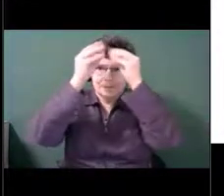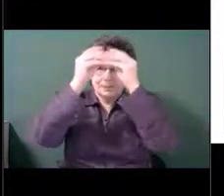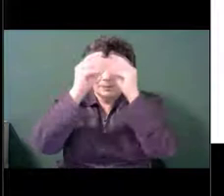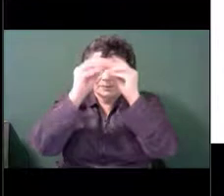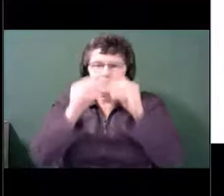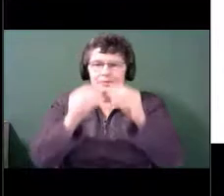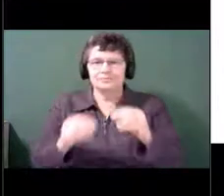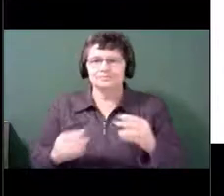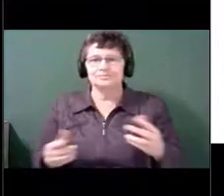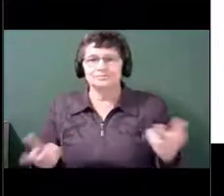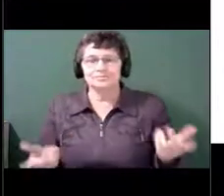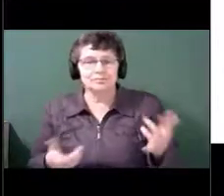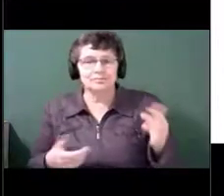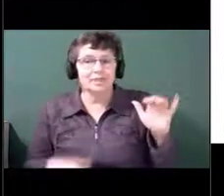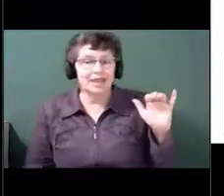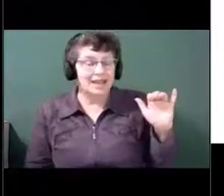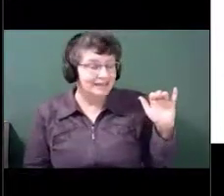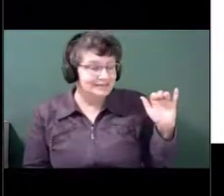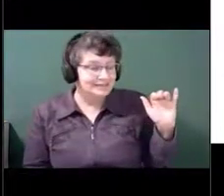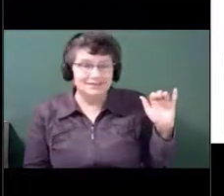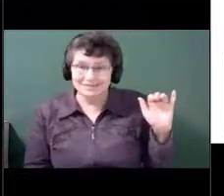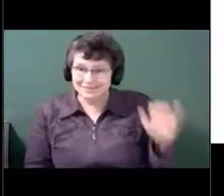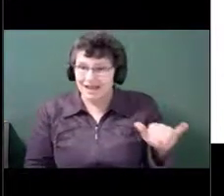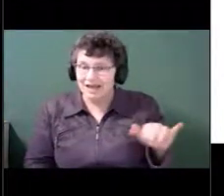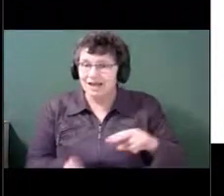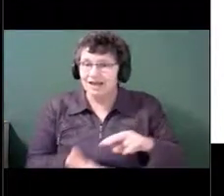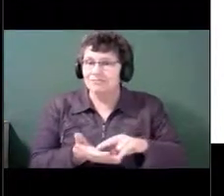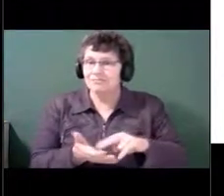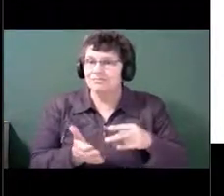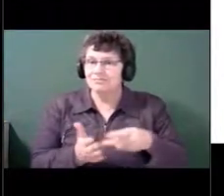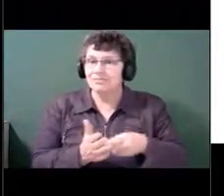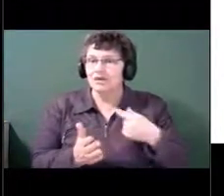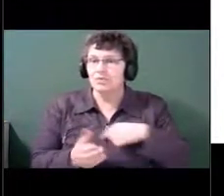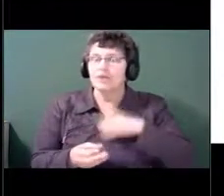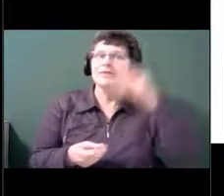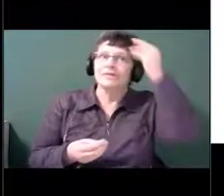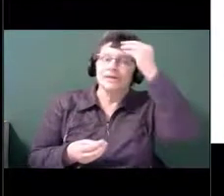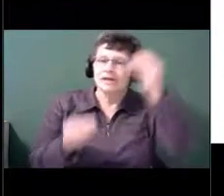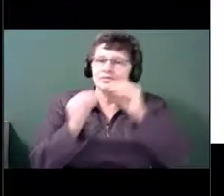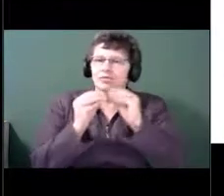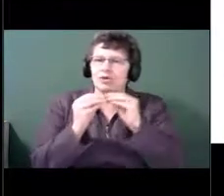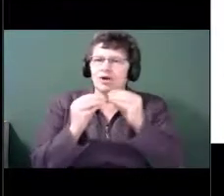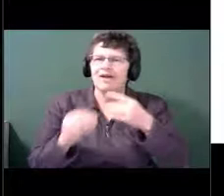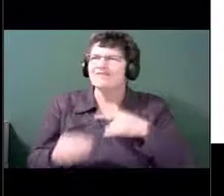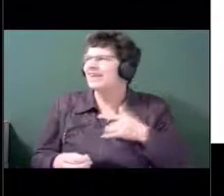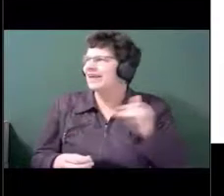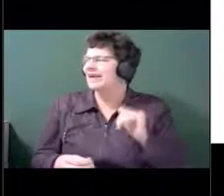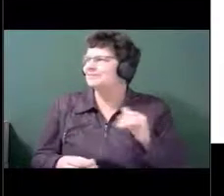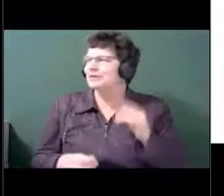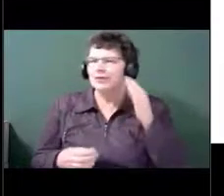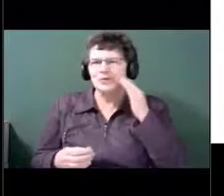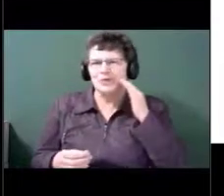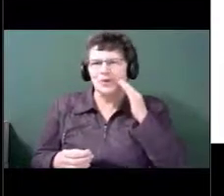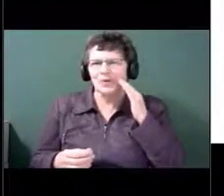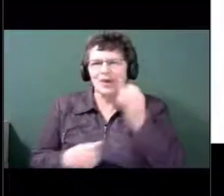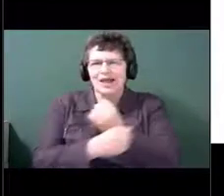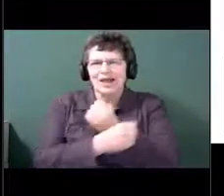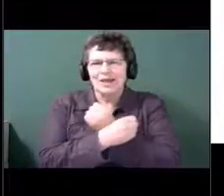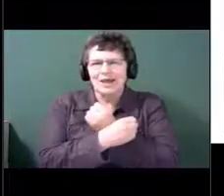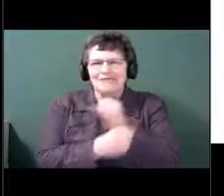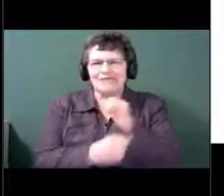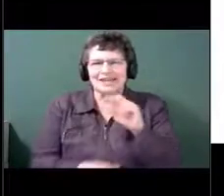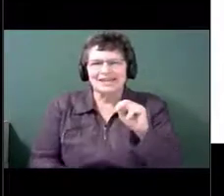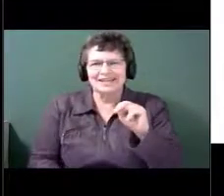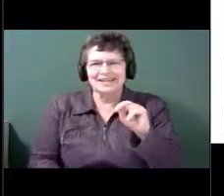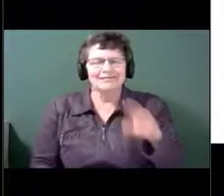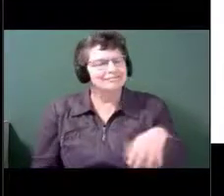Unfortunately, I wasn't there when Jack made this particular piece. And so I missed that essence of him and